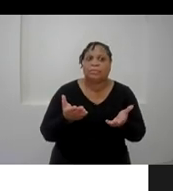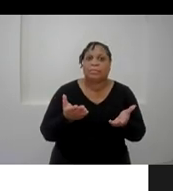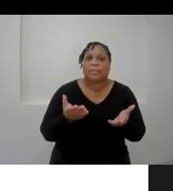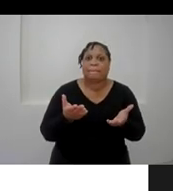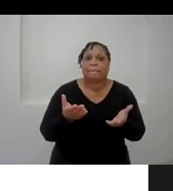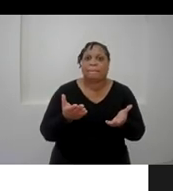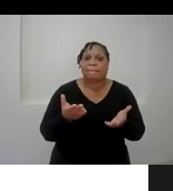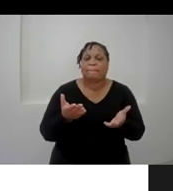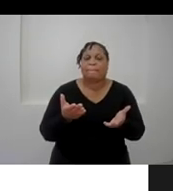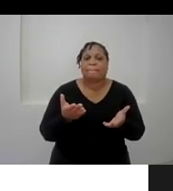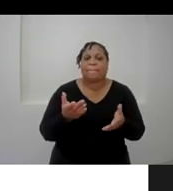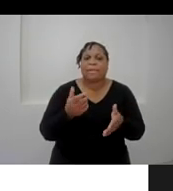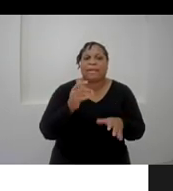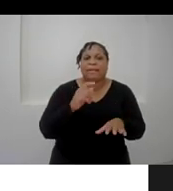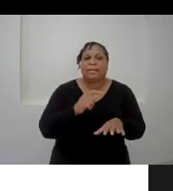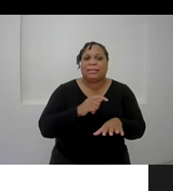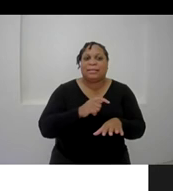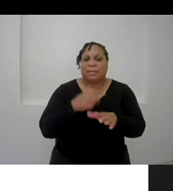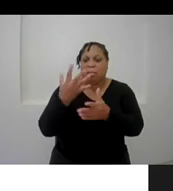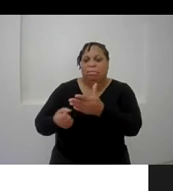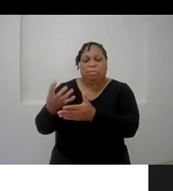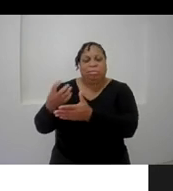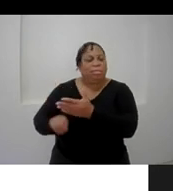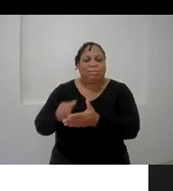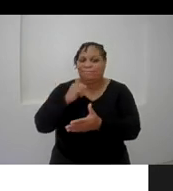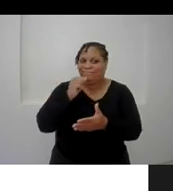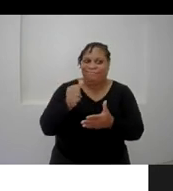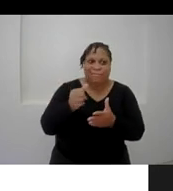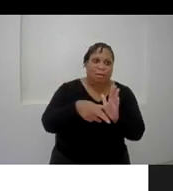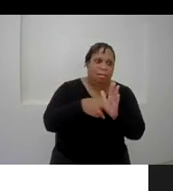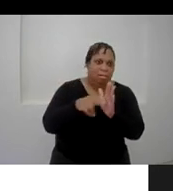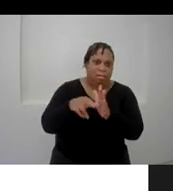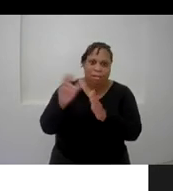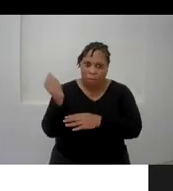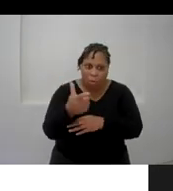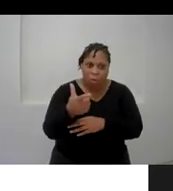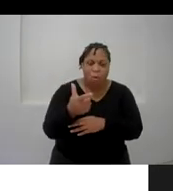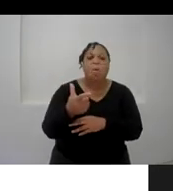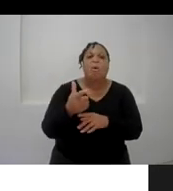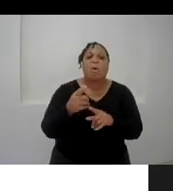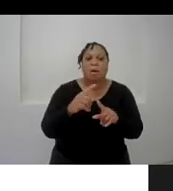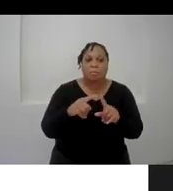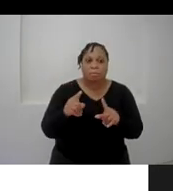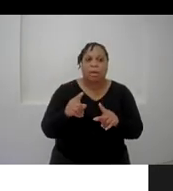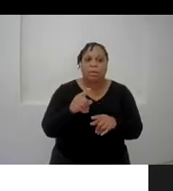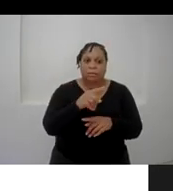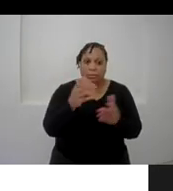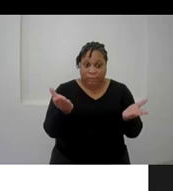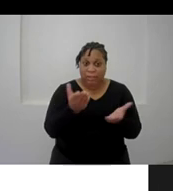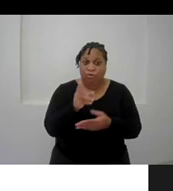Time is fast running out, so I'm not going to go over all of this, but certainly in the UK,